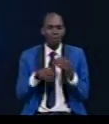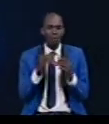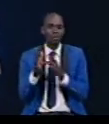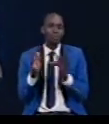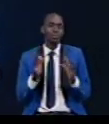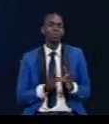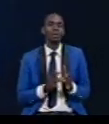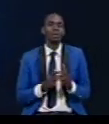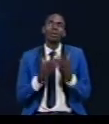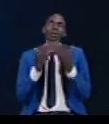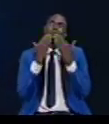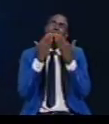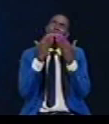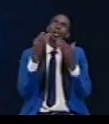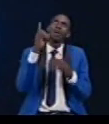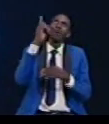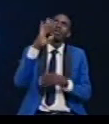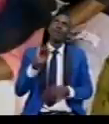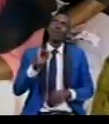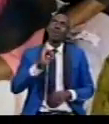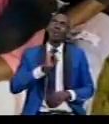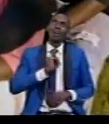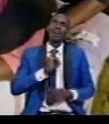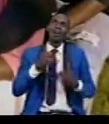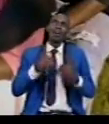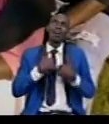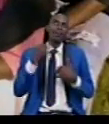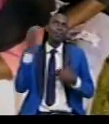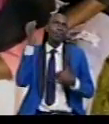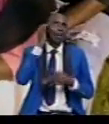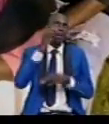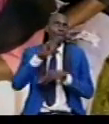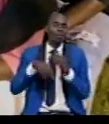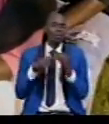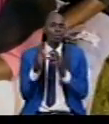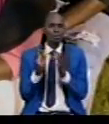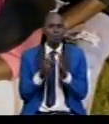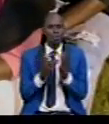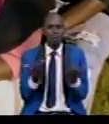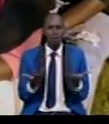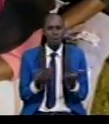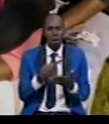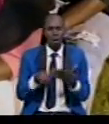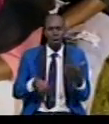thank God I have heard of Jesus. Thank